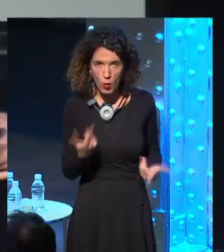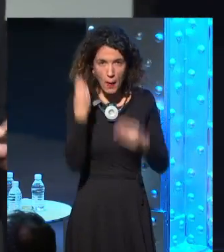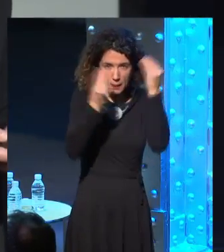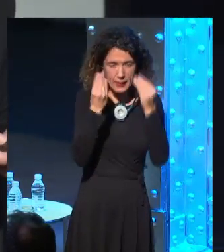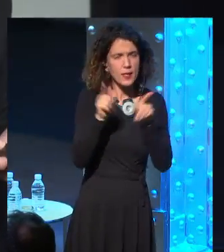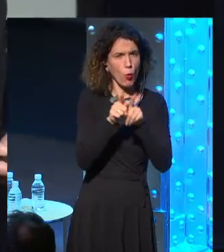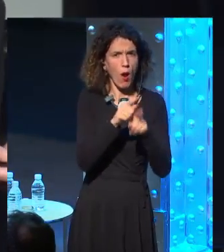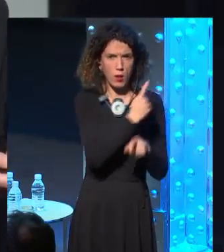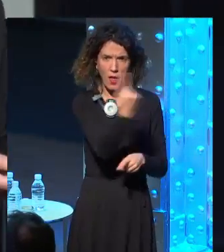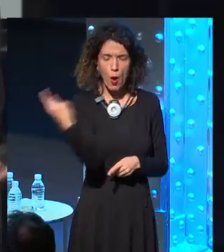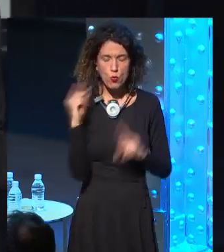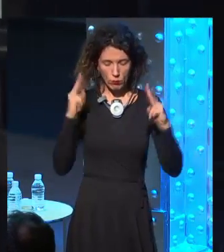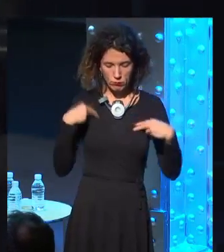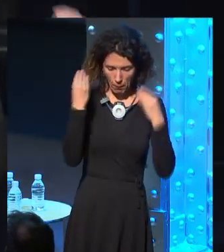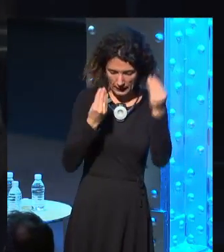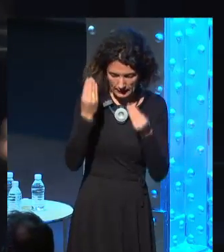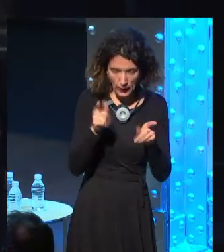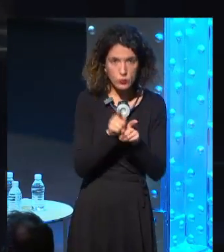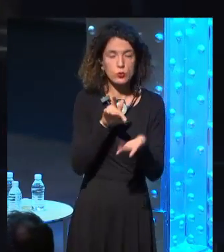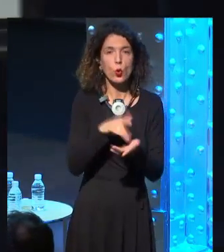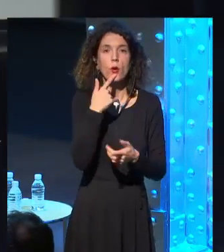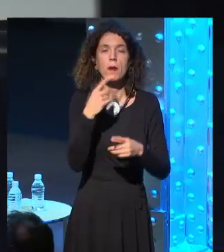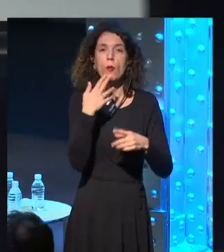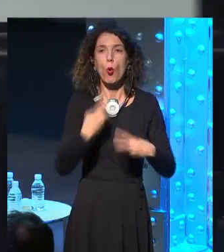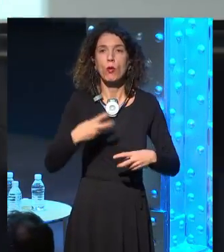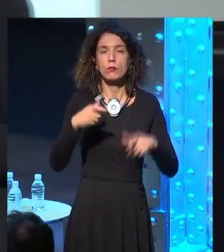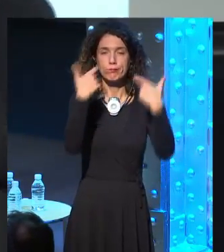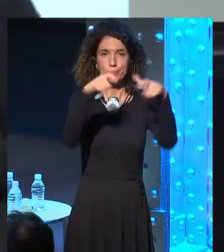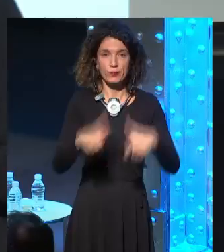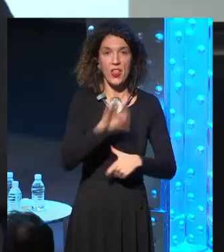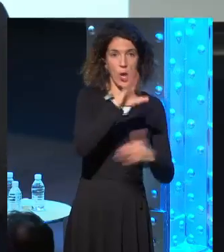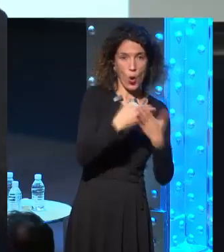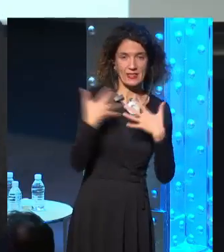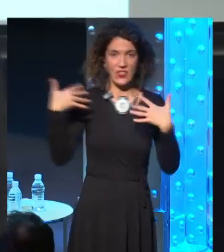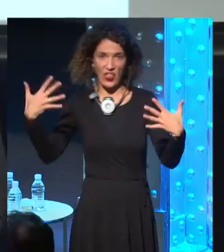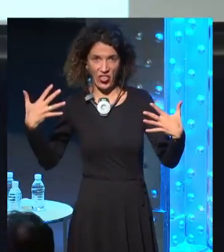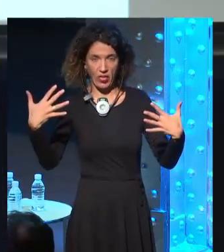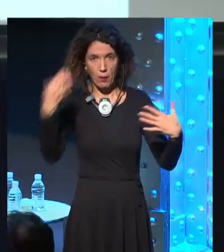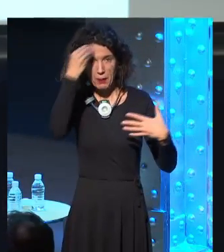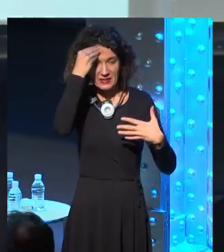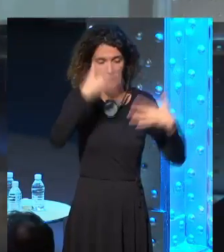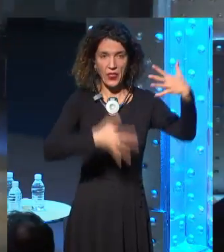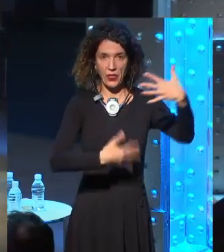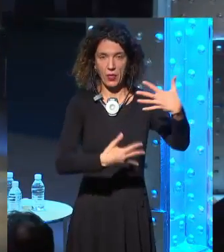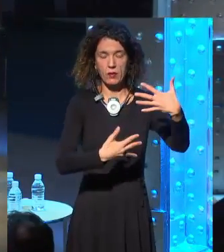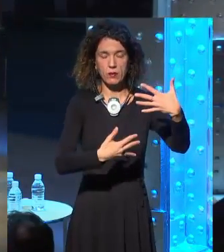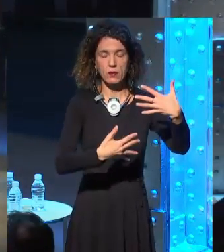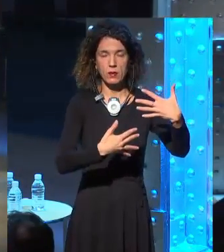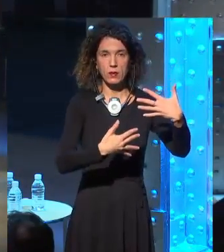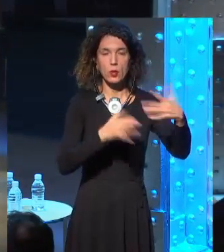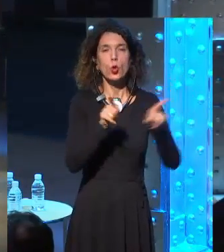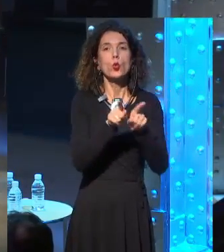exercise. On a scale from 0 to 10, how would you evaluate your